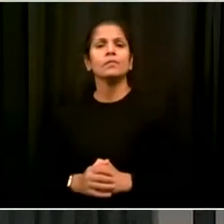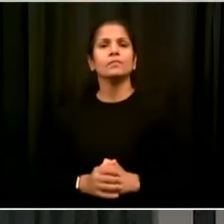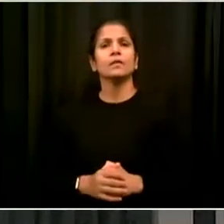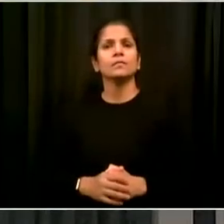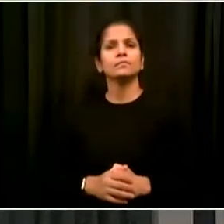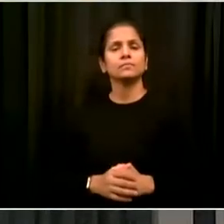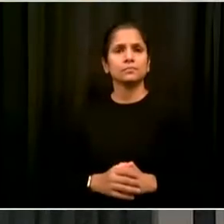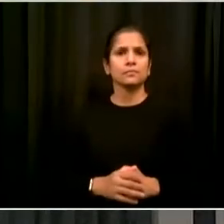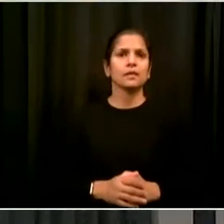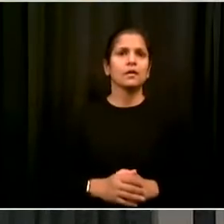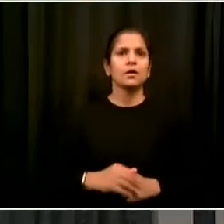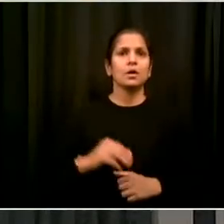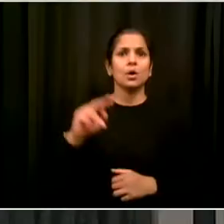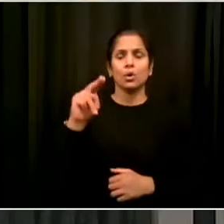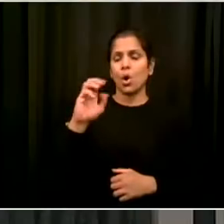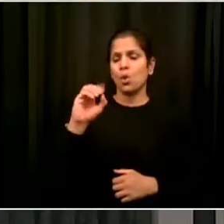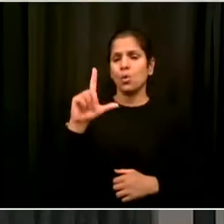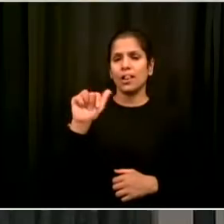York Post.